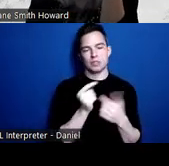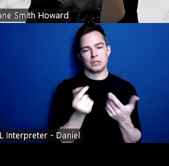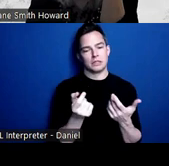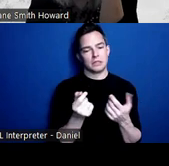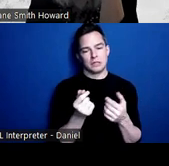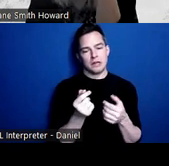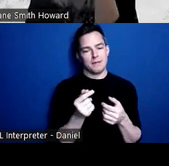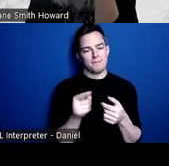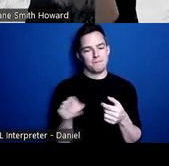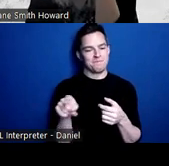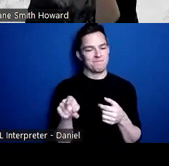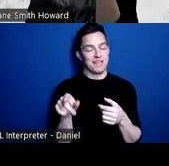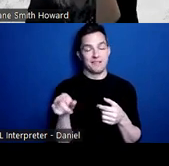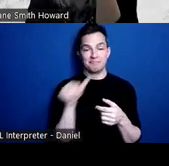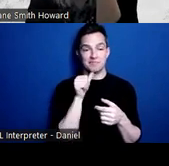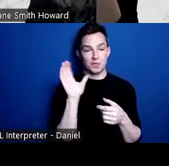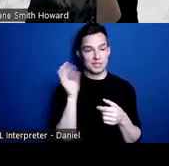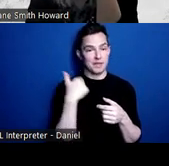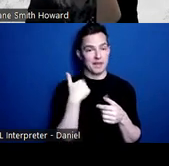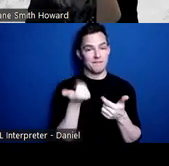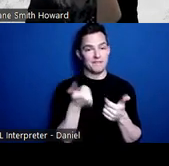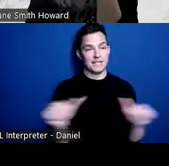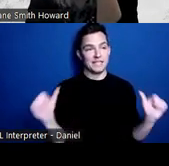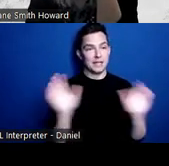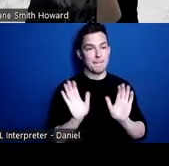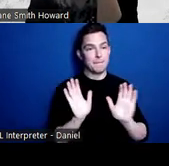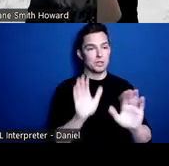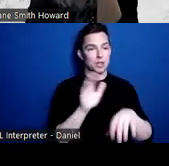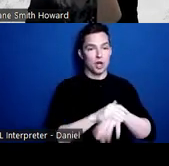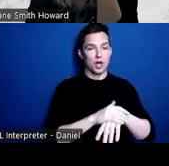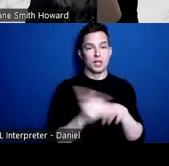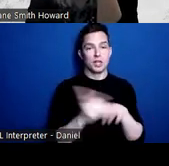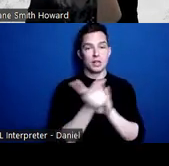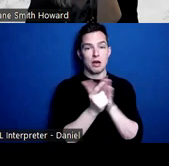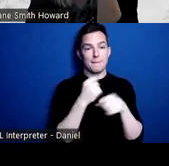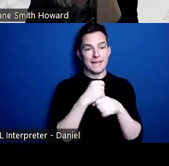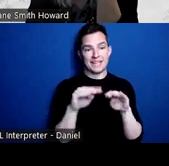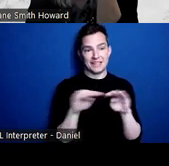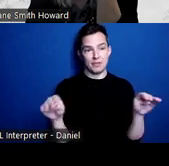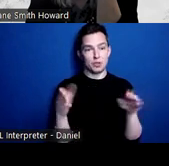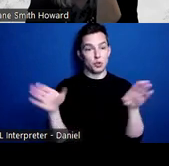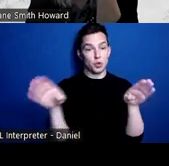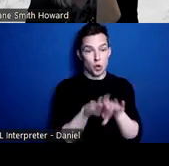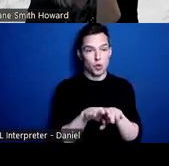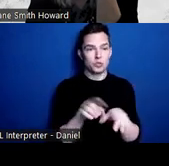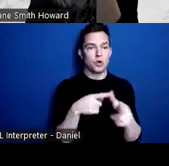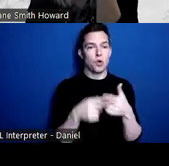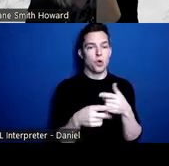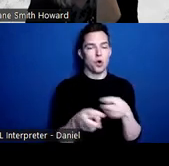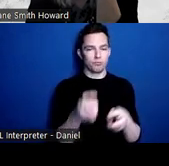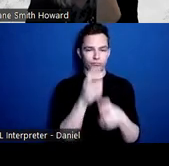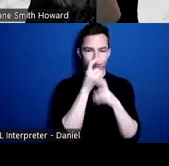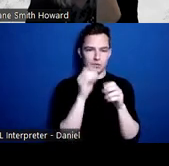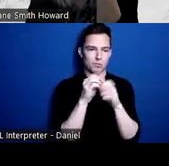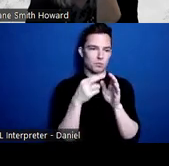there doesn't seem to be any push at the legislative area to close or to tighten